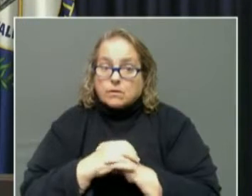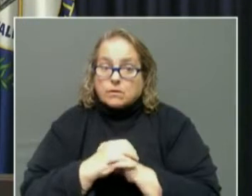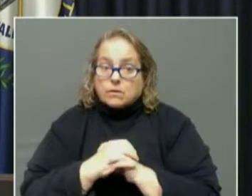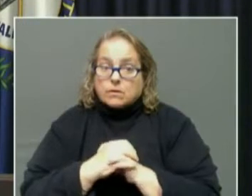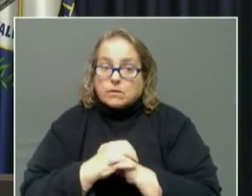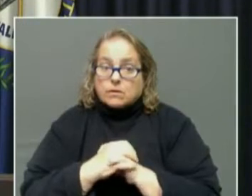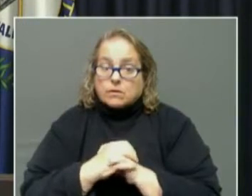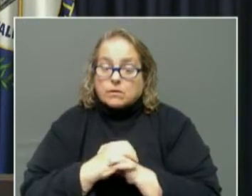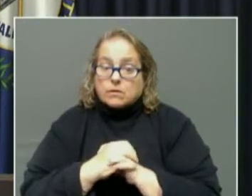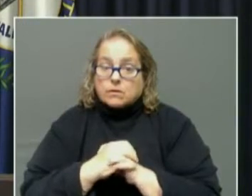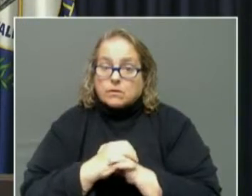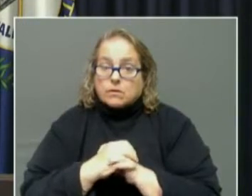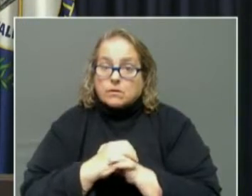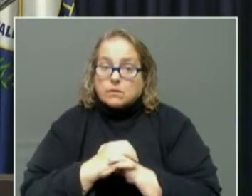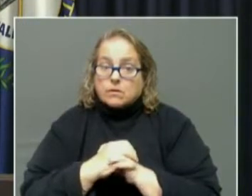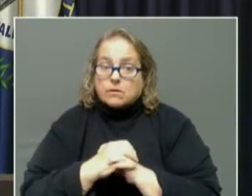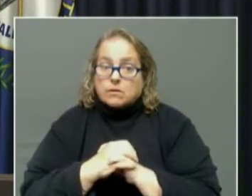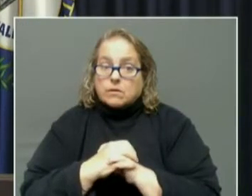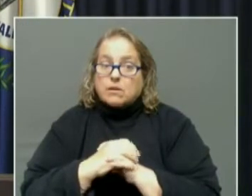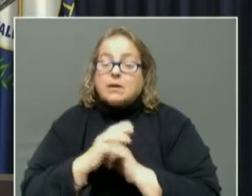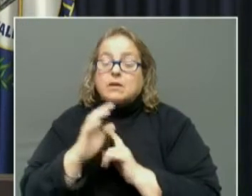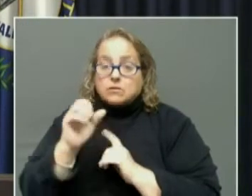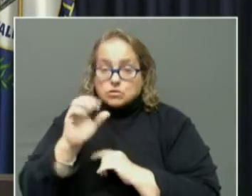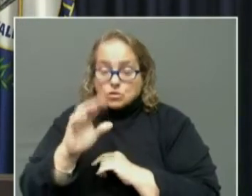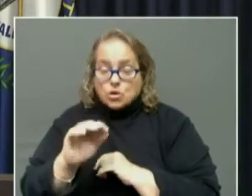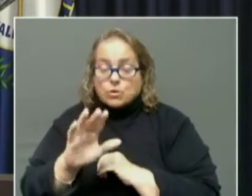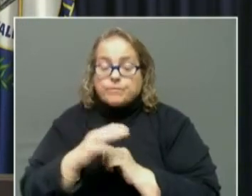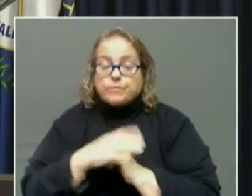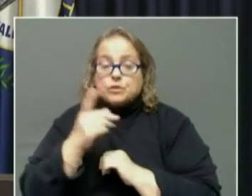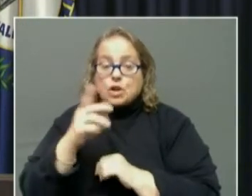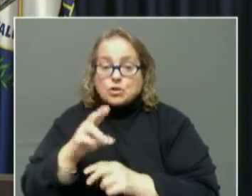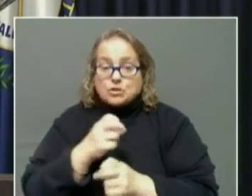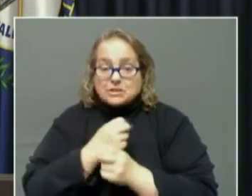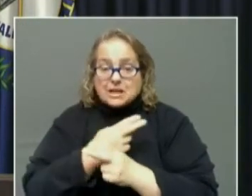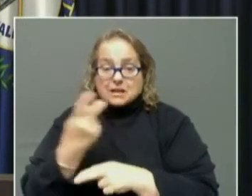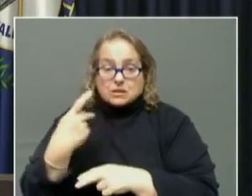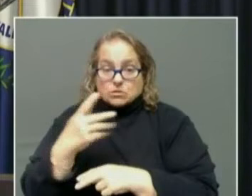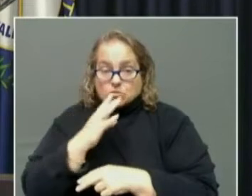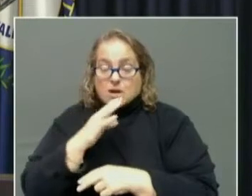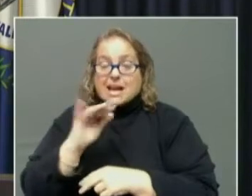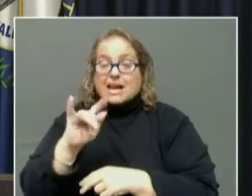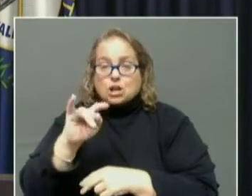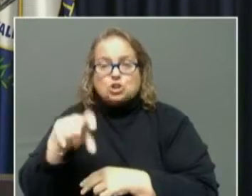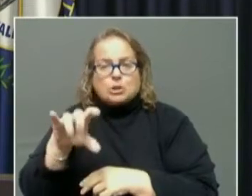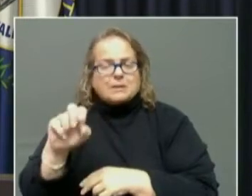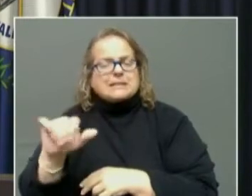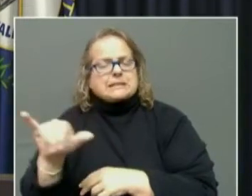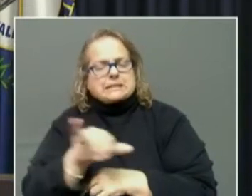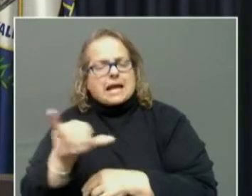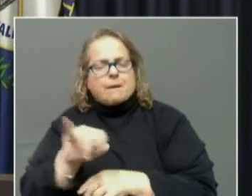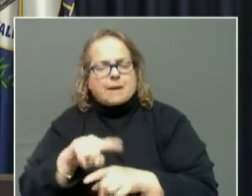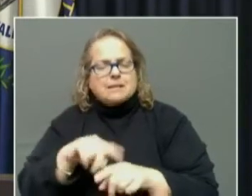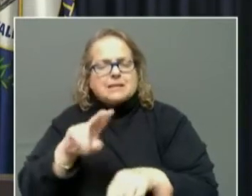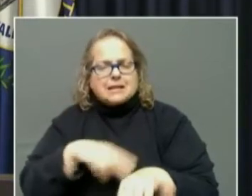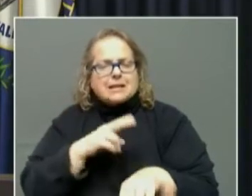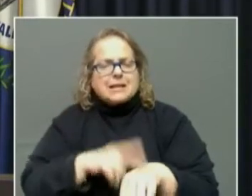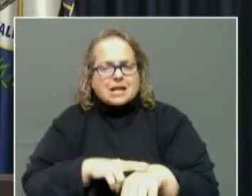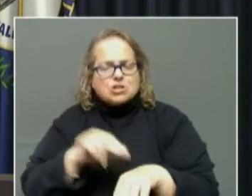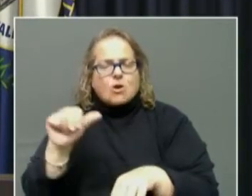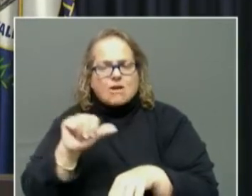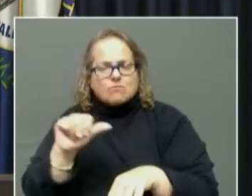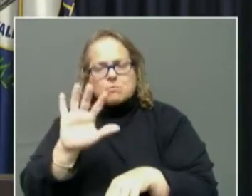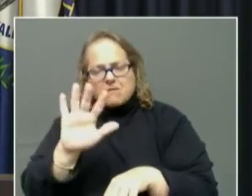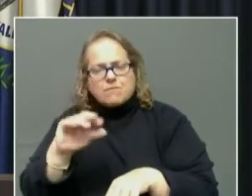It's going to be the same as So Dr. Stack and I were just talking. It should be the same as the national, but we